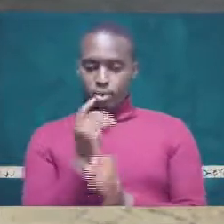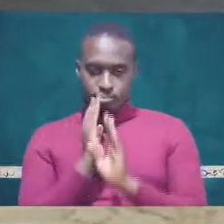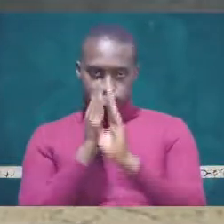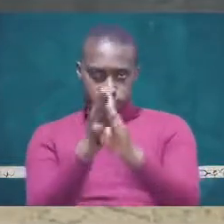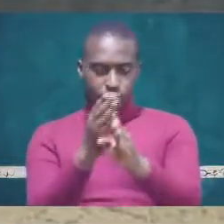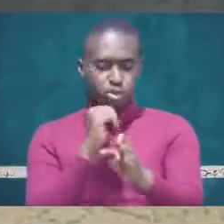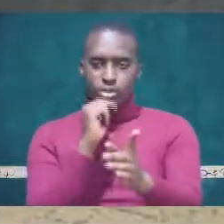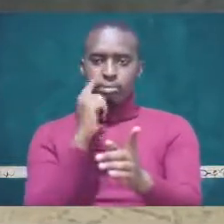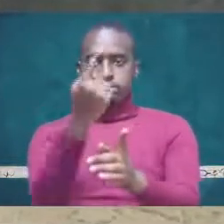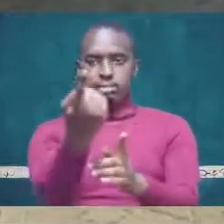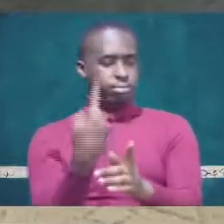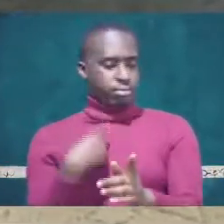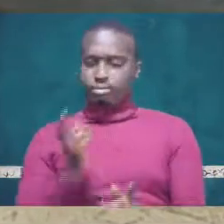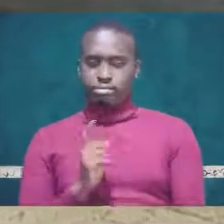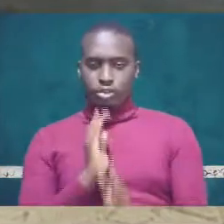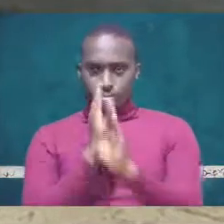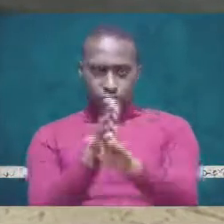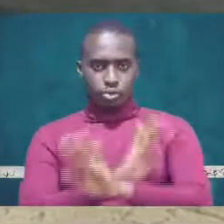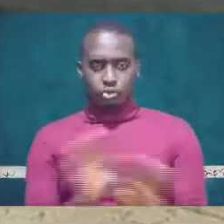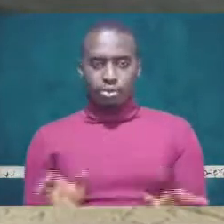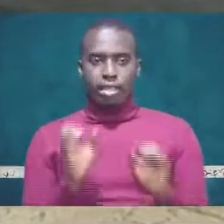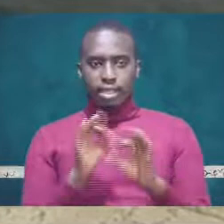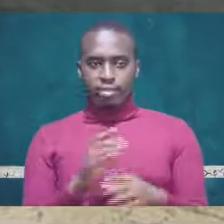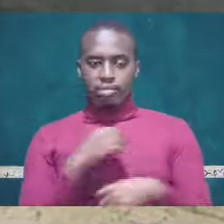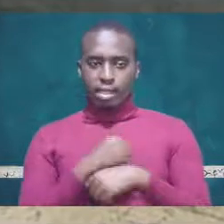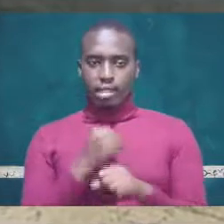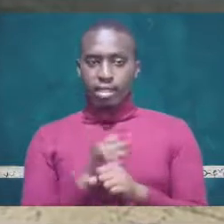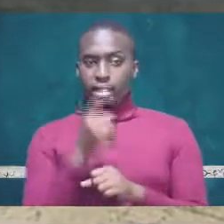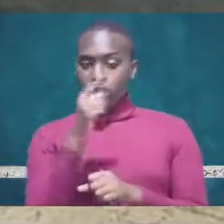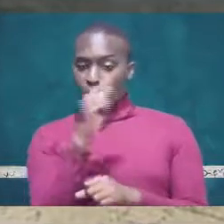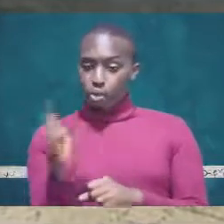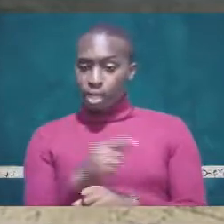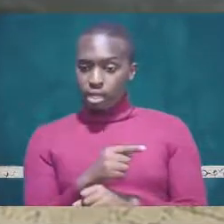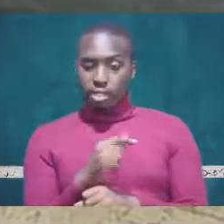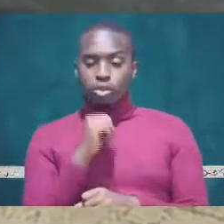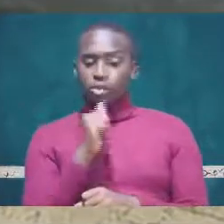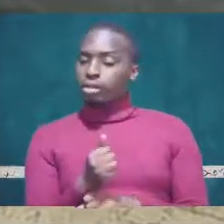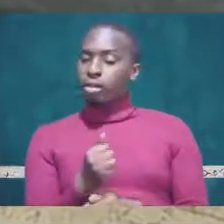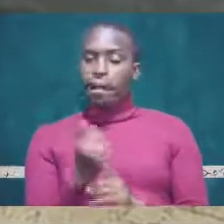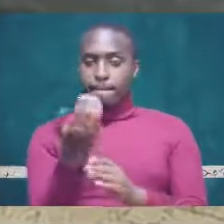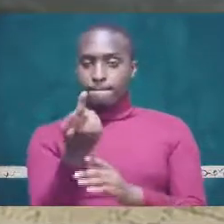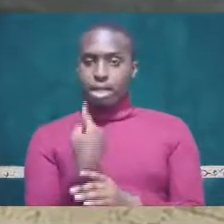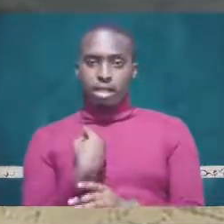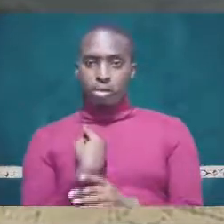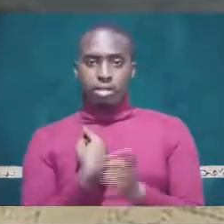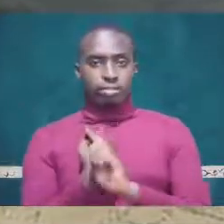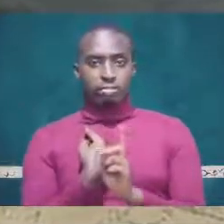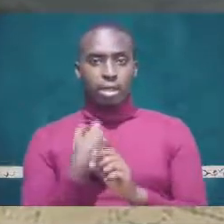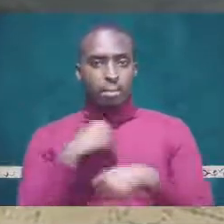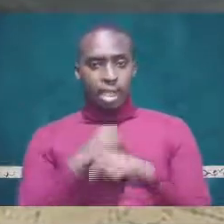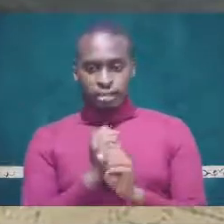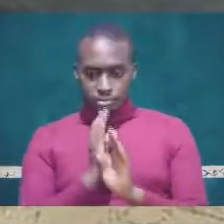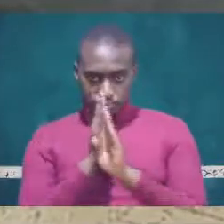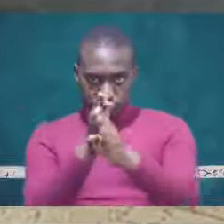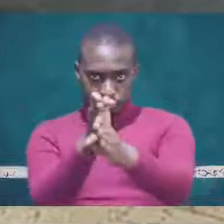direction. So once they cross, they make the blood to move in a single direction, not making back to move into a backward. So